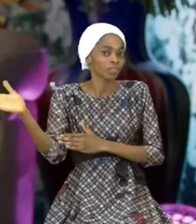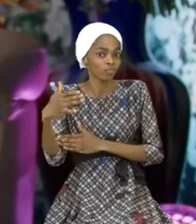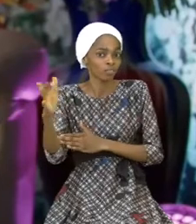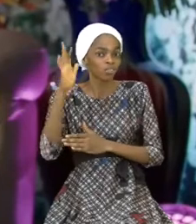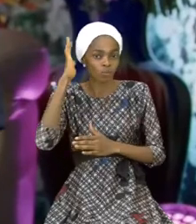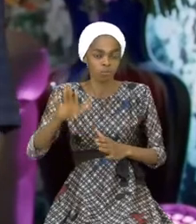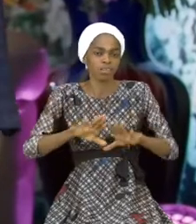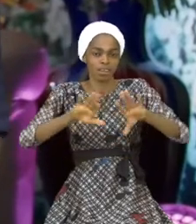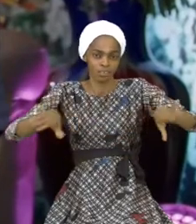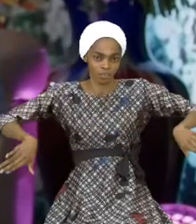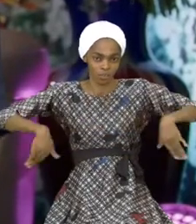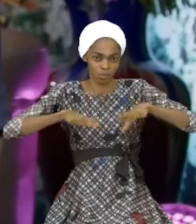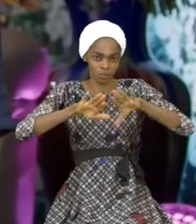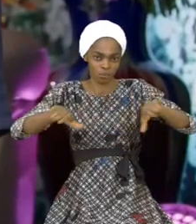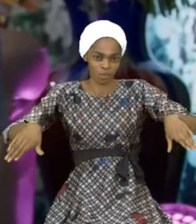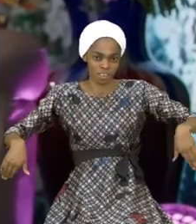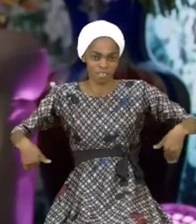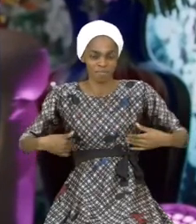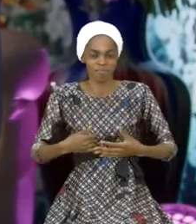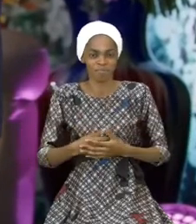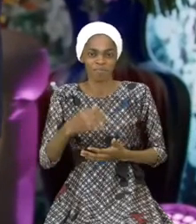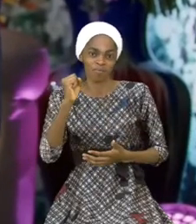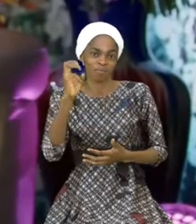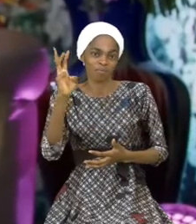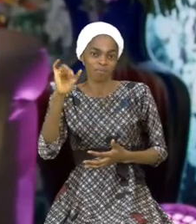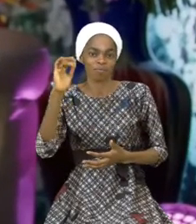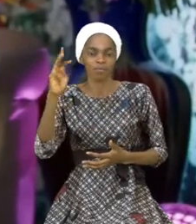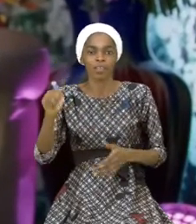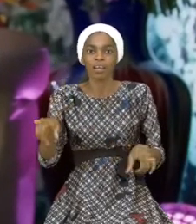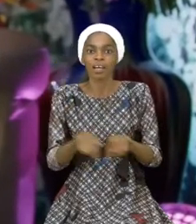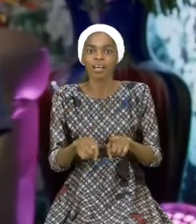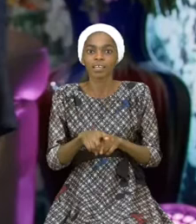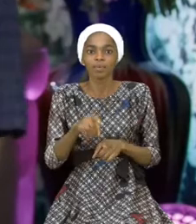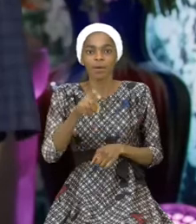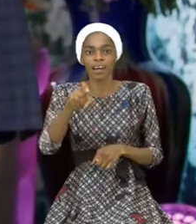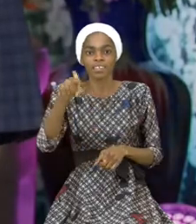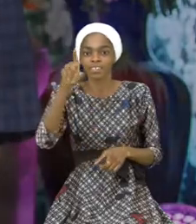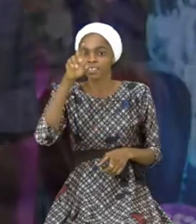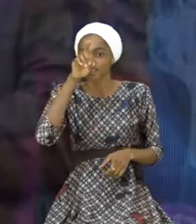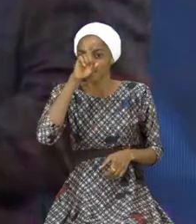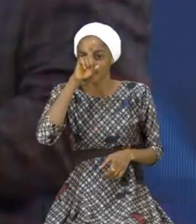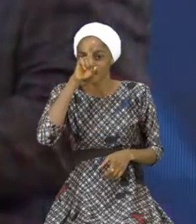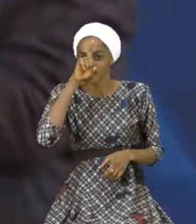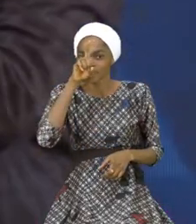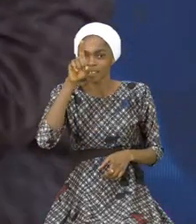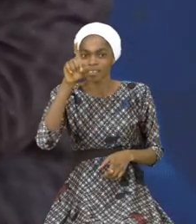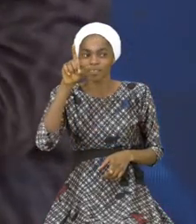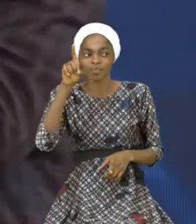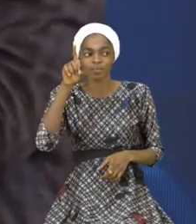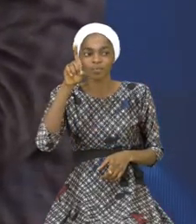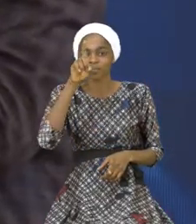like a bird making a vow, resolution. This new year, I